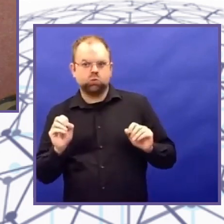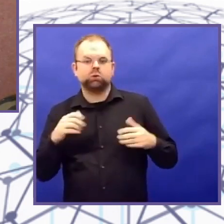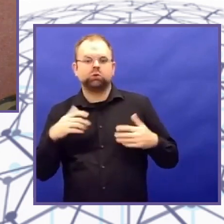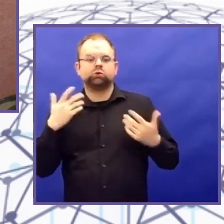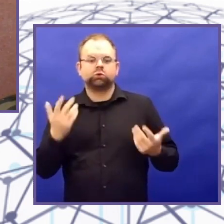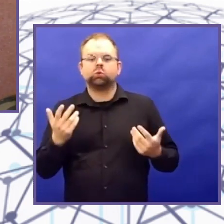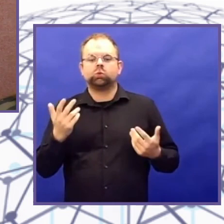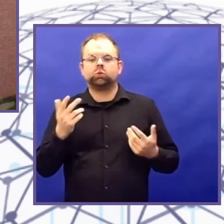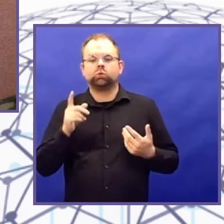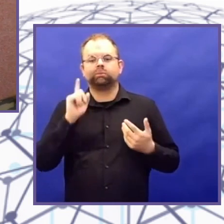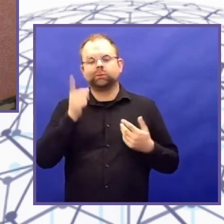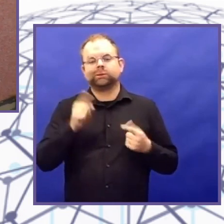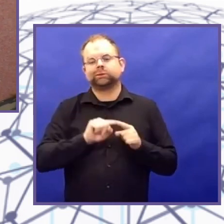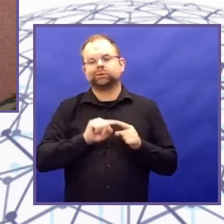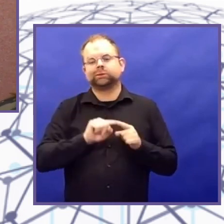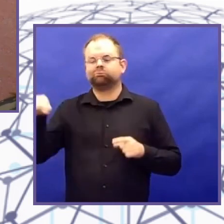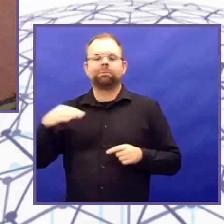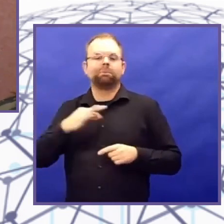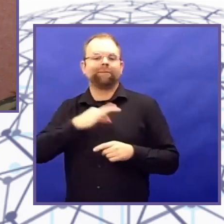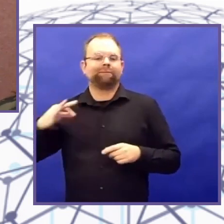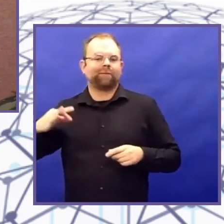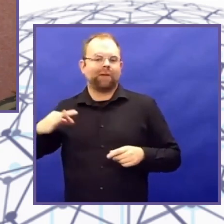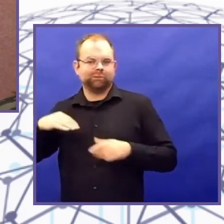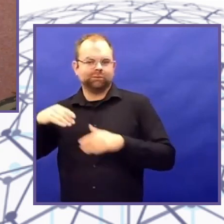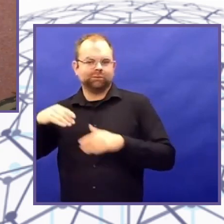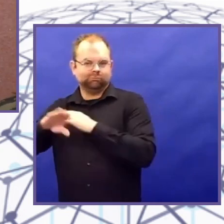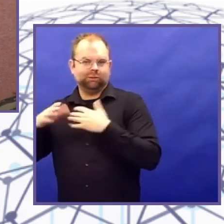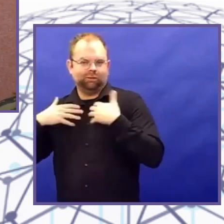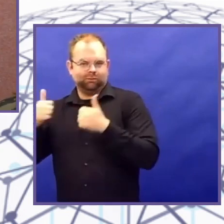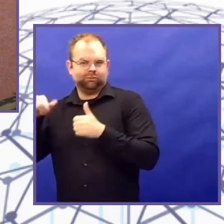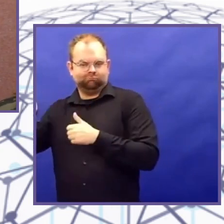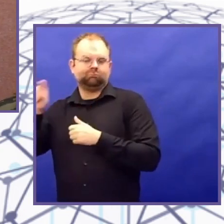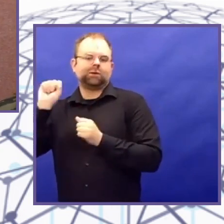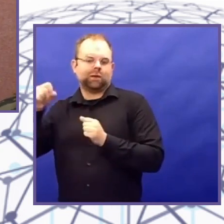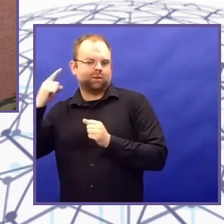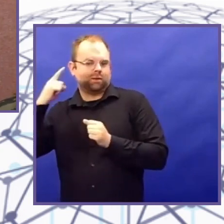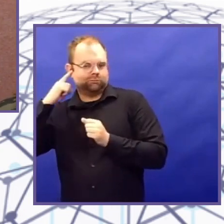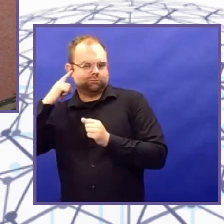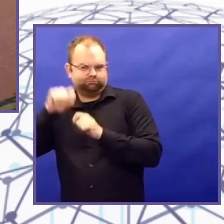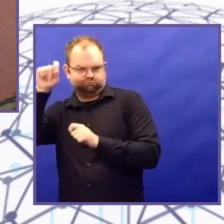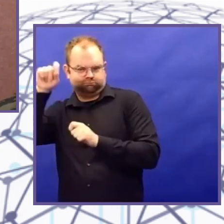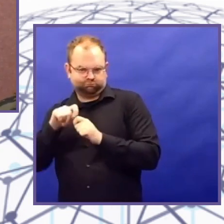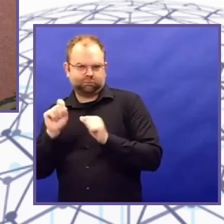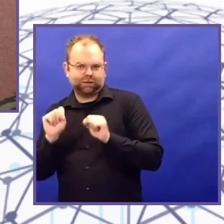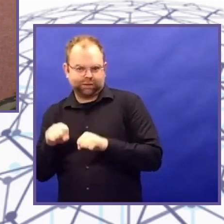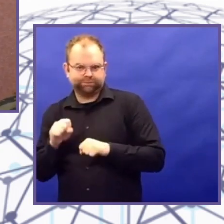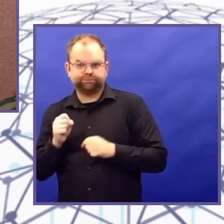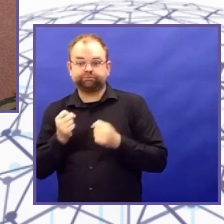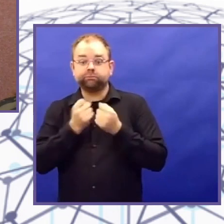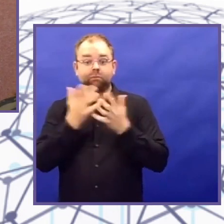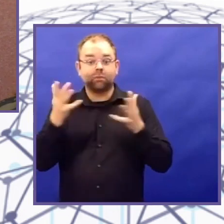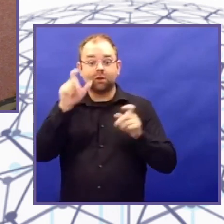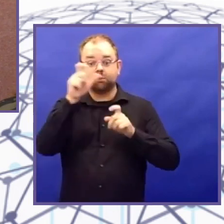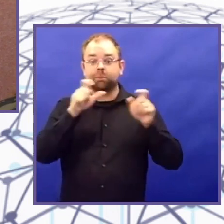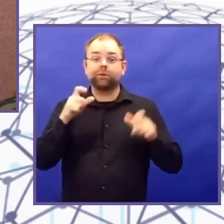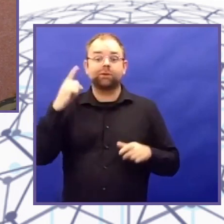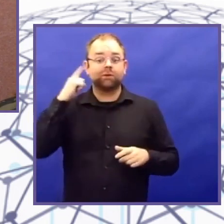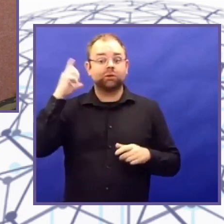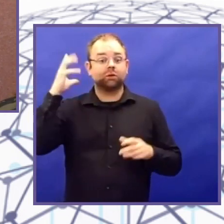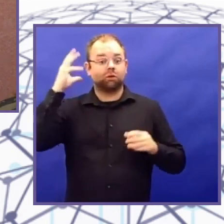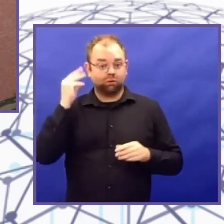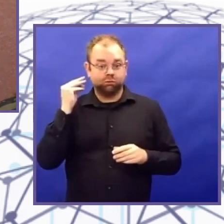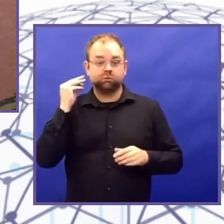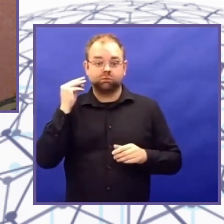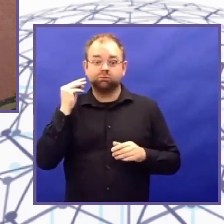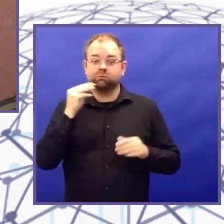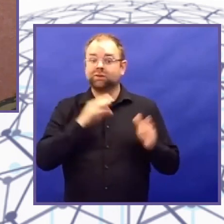is more than the burden of cost and the lack of access, but that unaddressed hearing loss also has a negative impact